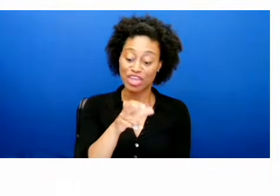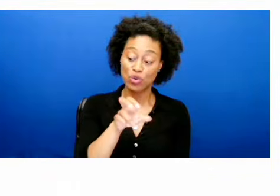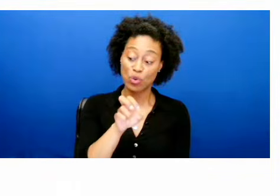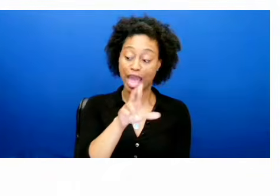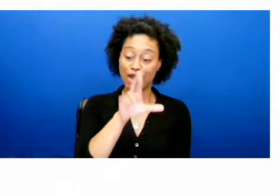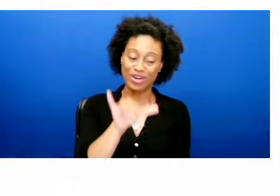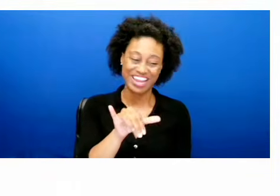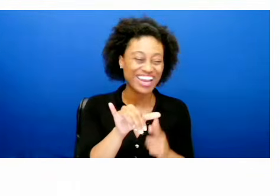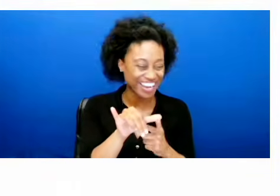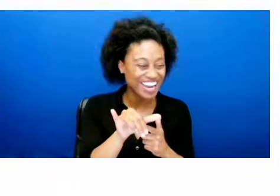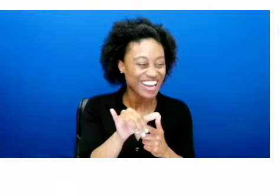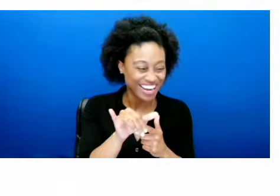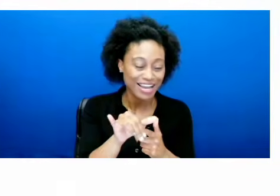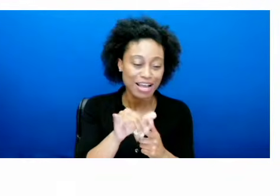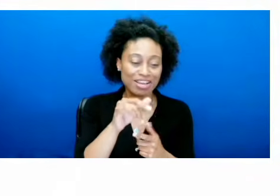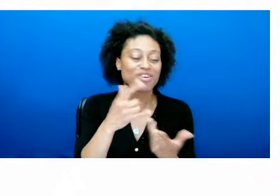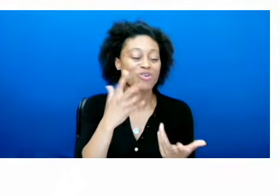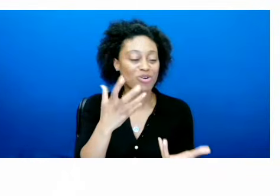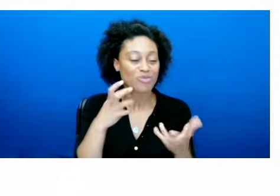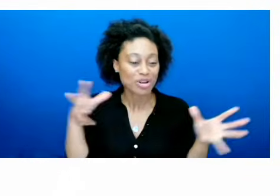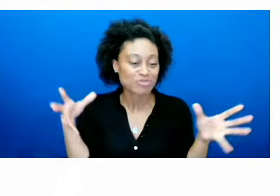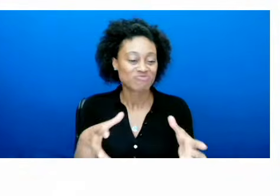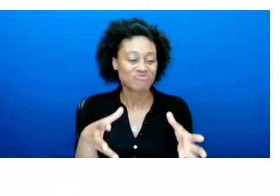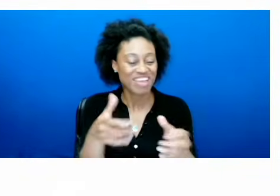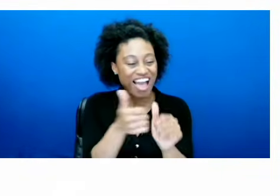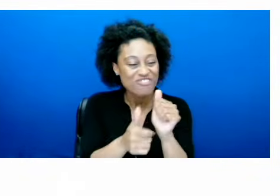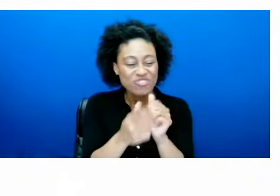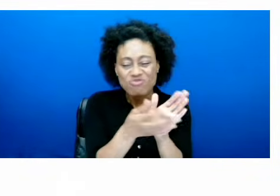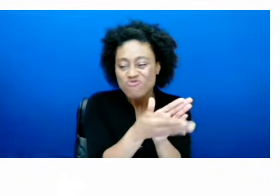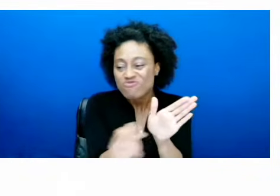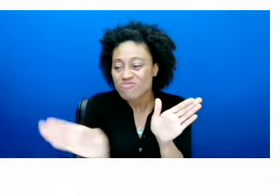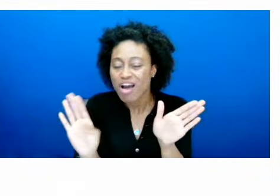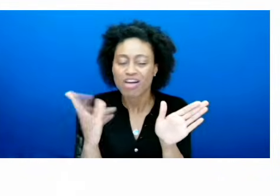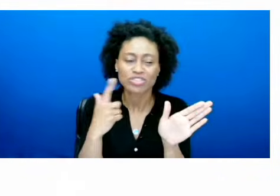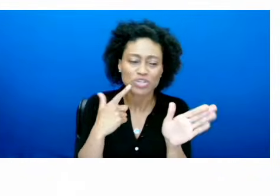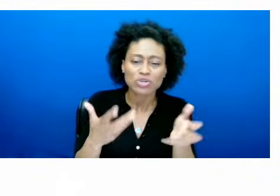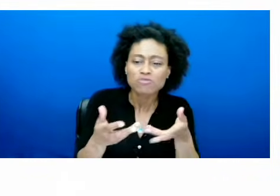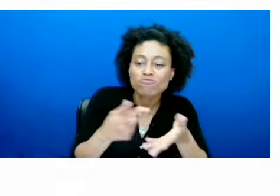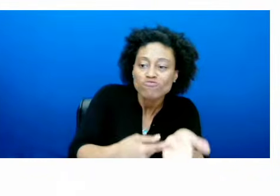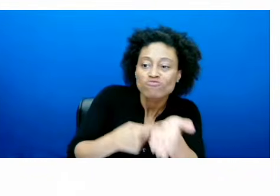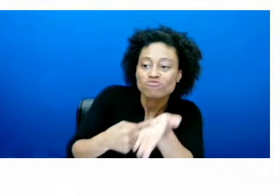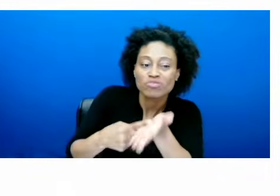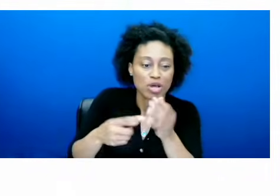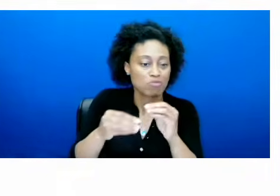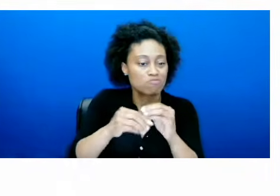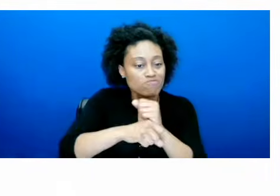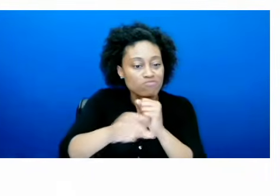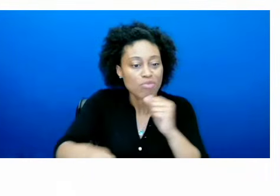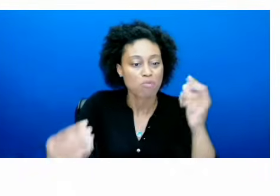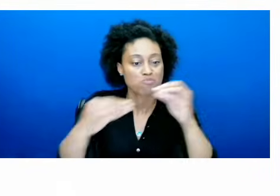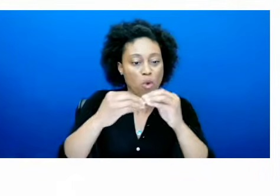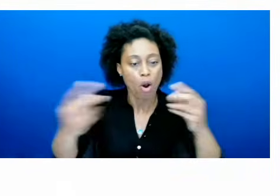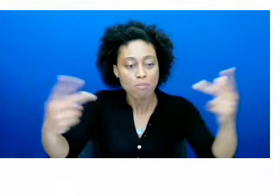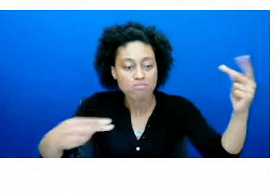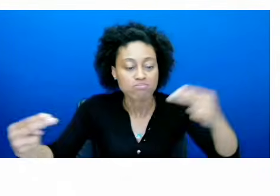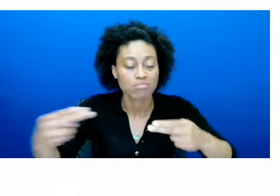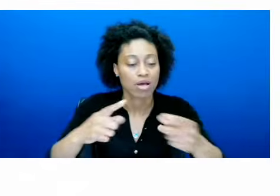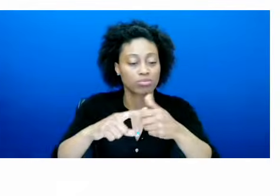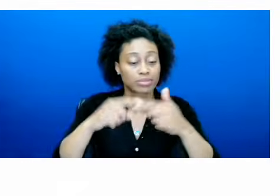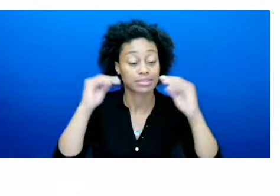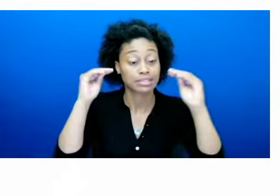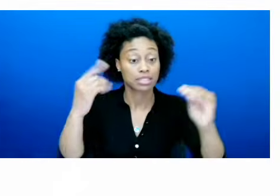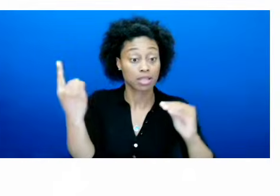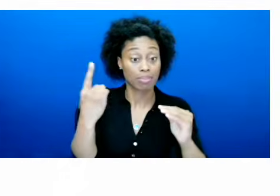everyone, to broaden the discussion, broaden the connection, and hopefully teach you something new or helpful or give